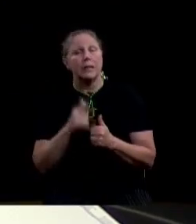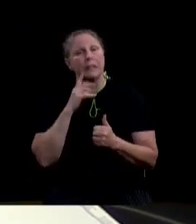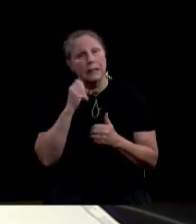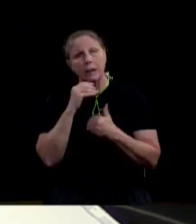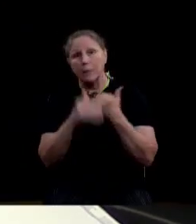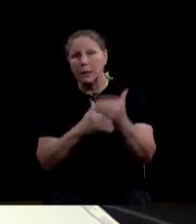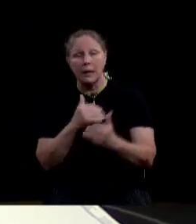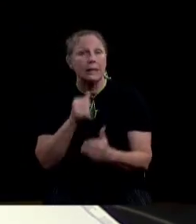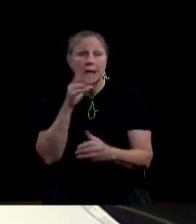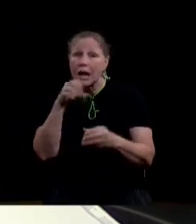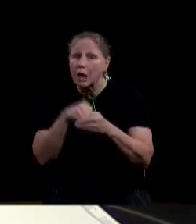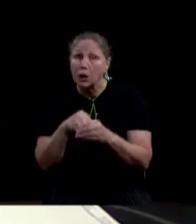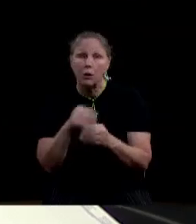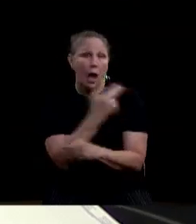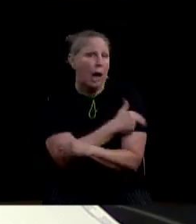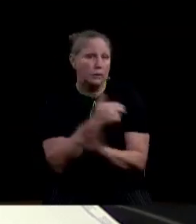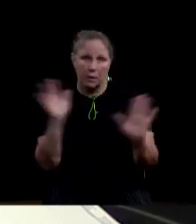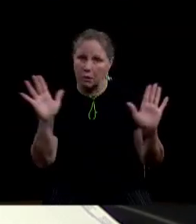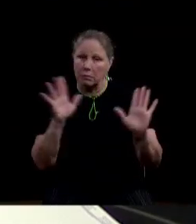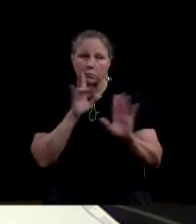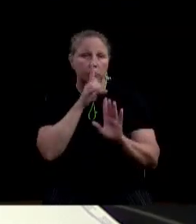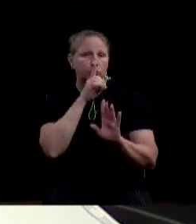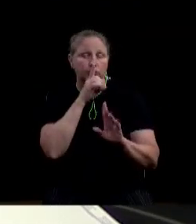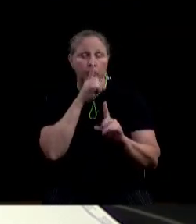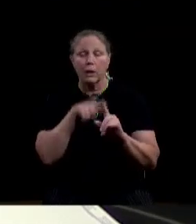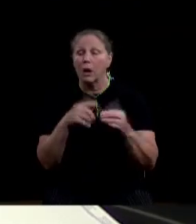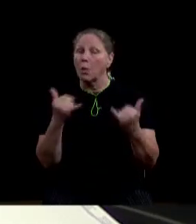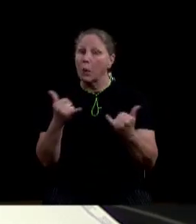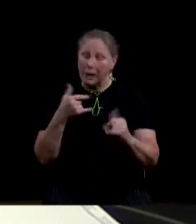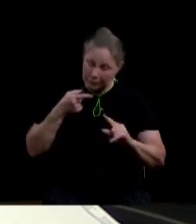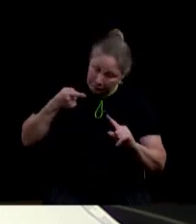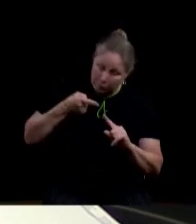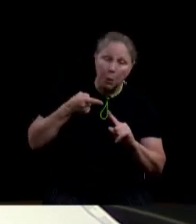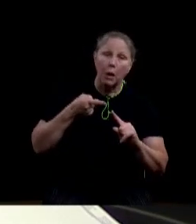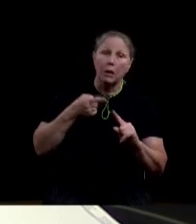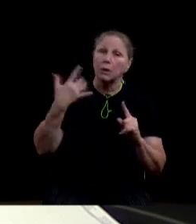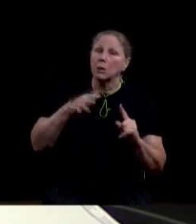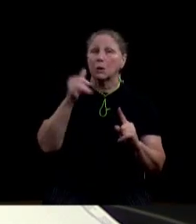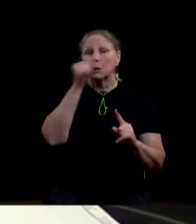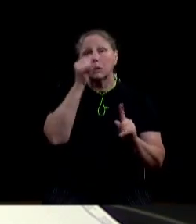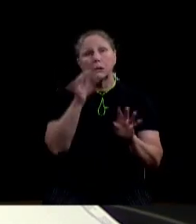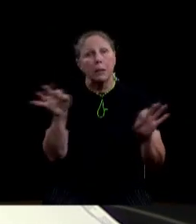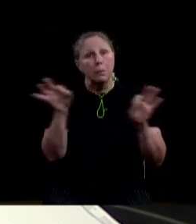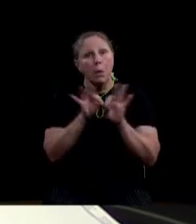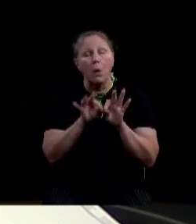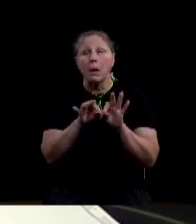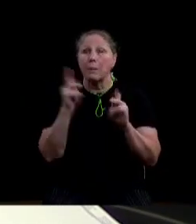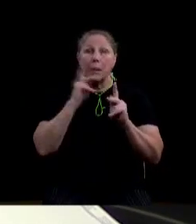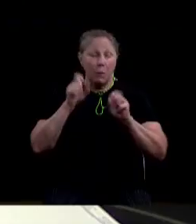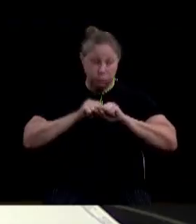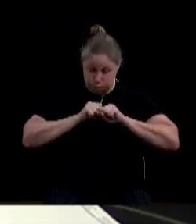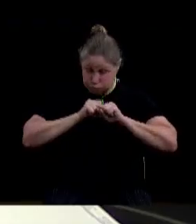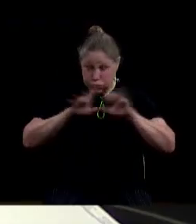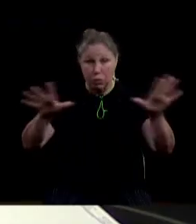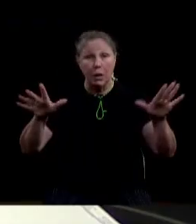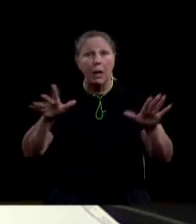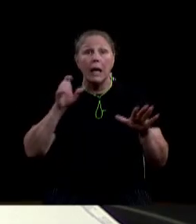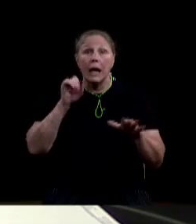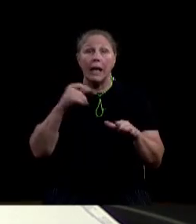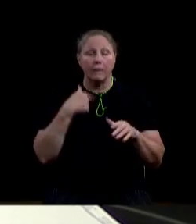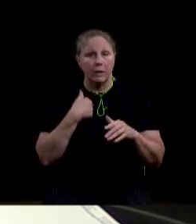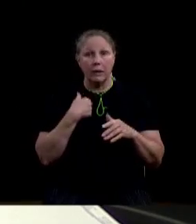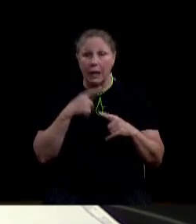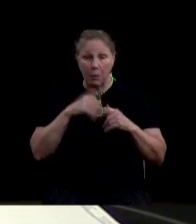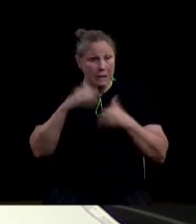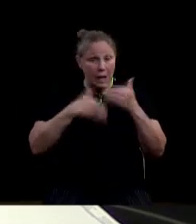at a crucial point in time to prevent a huge surge that once we miss our window cannot be undone. In my opinion, mandatory masks